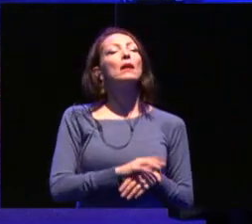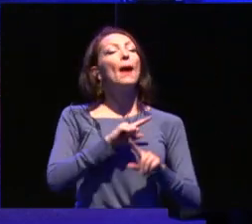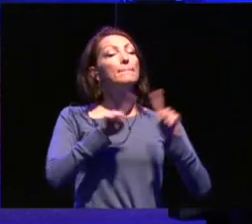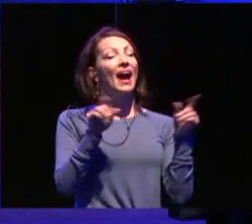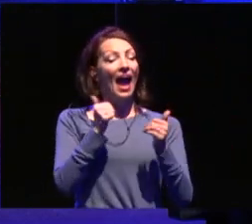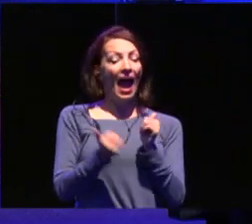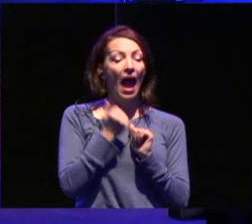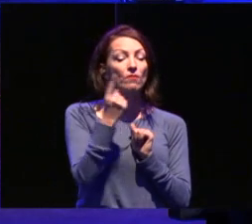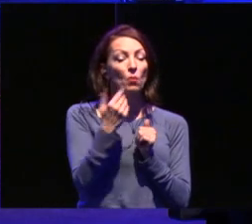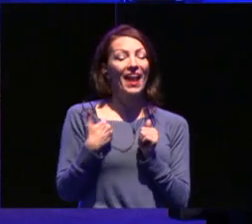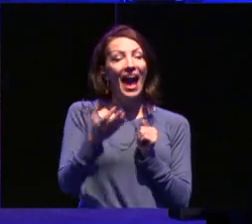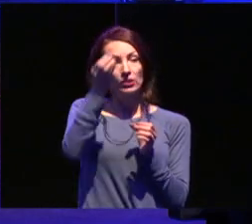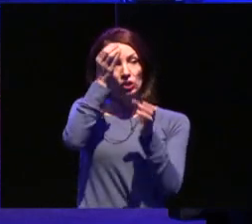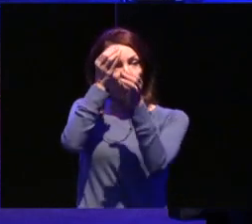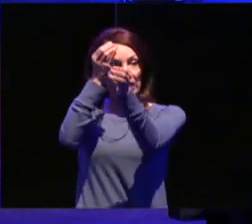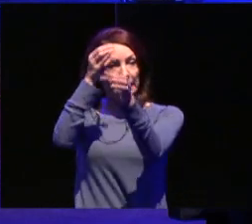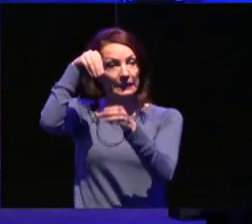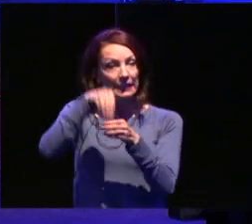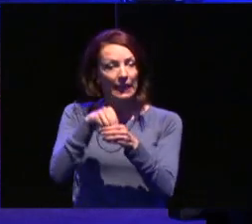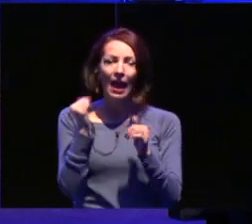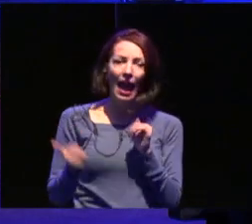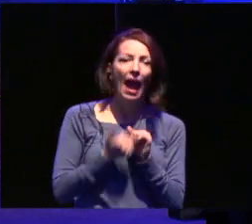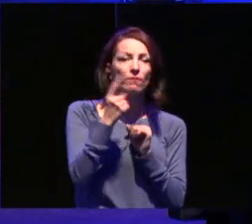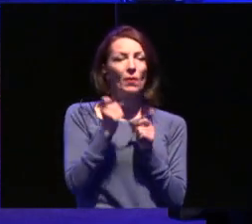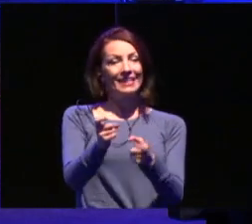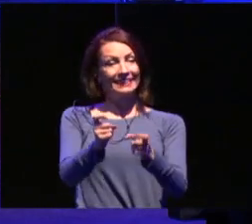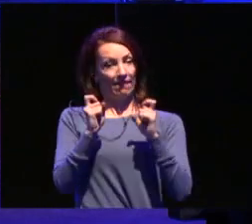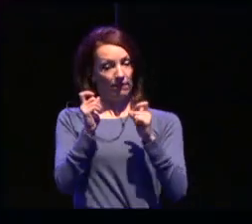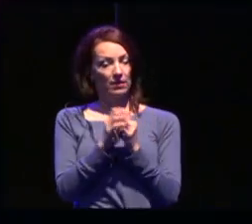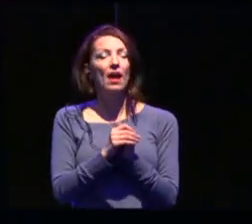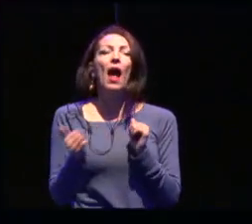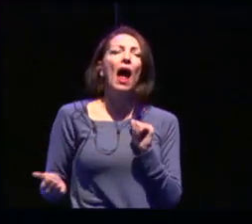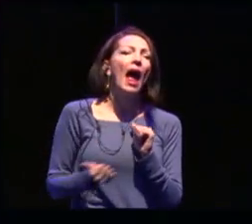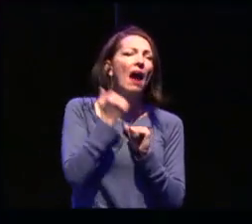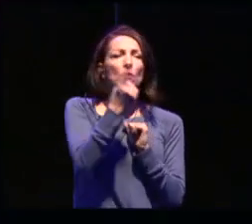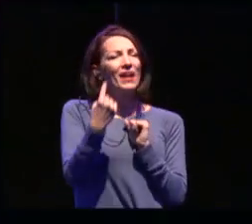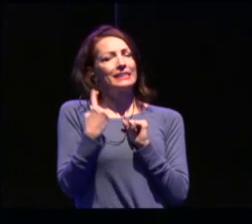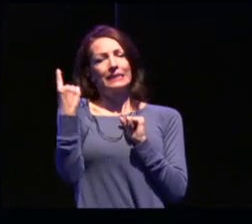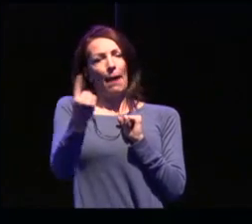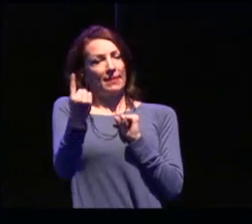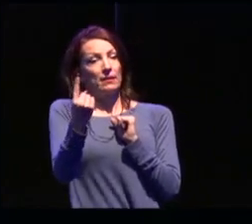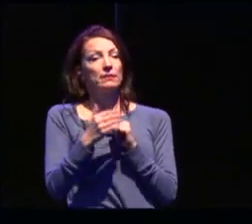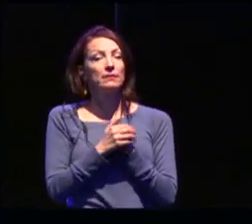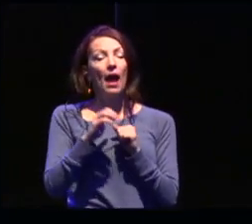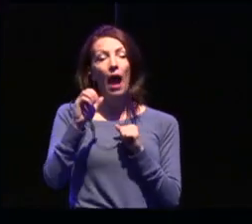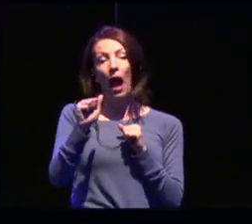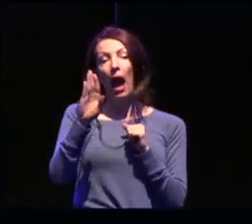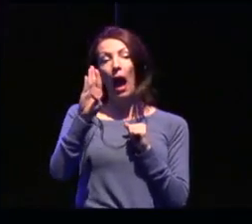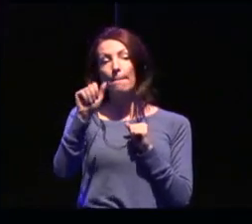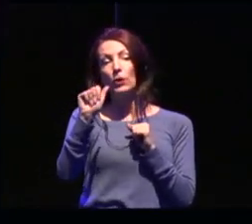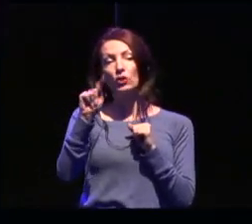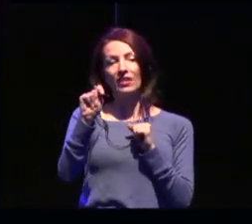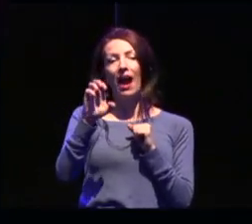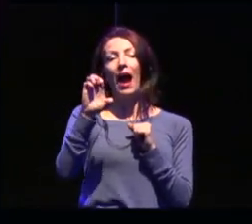But everyone has genius. Everyone has gift. Everyone has something. It was Albert Einstein that